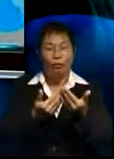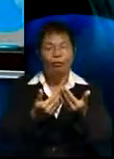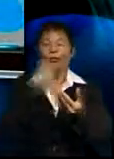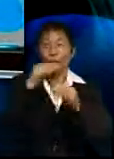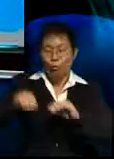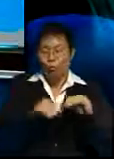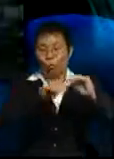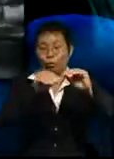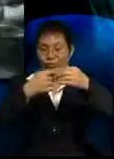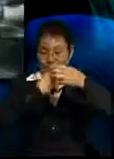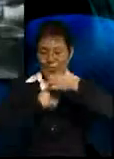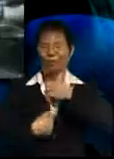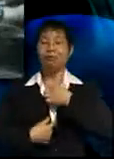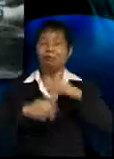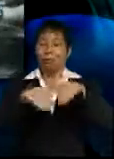the esophagus?